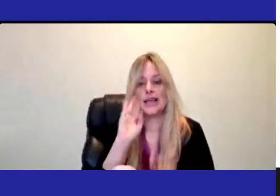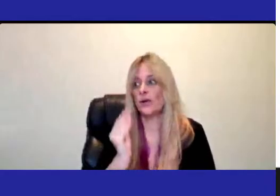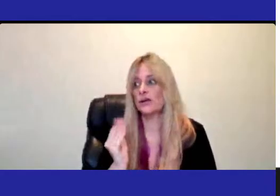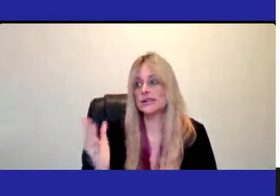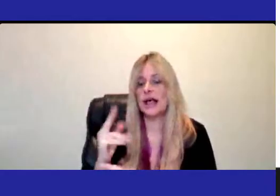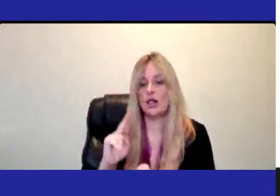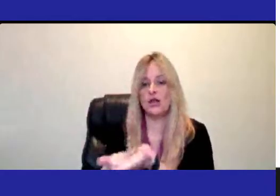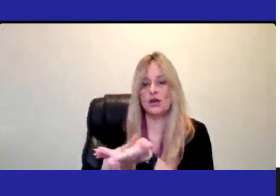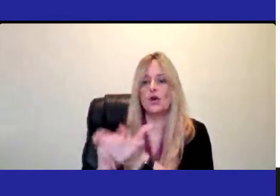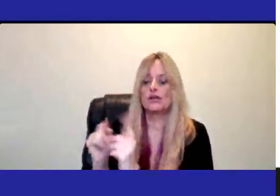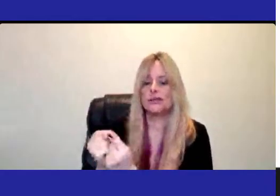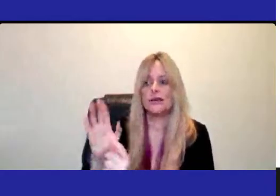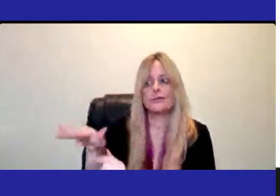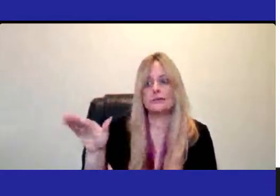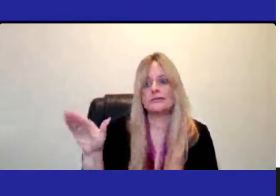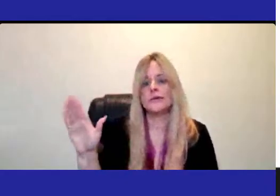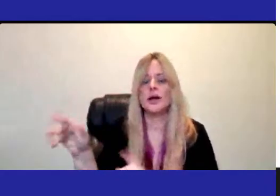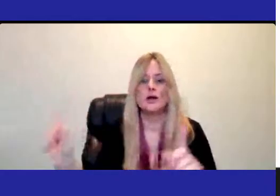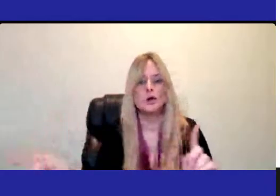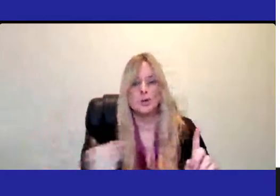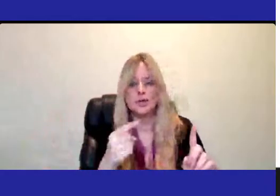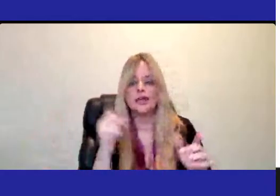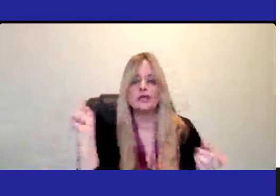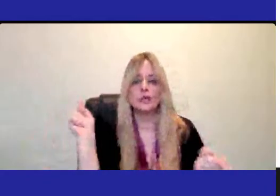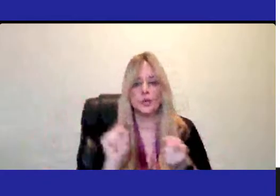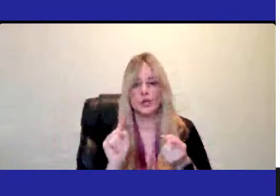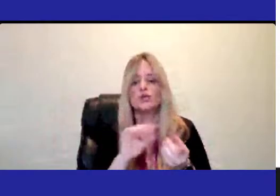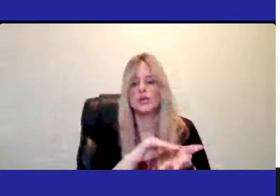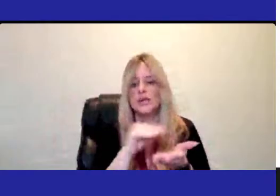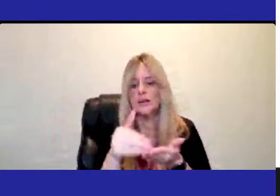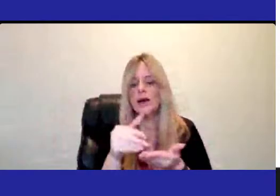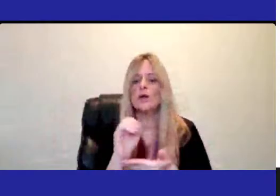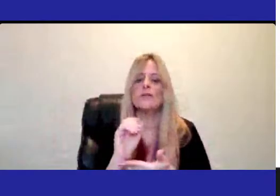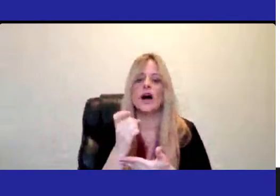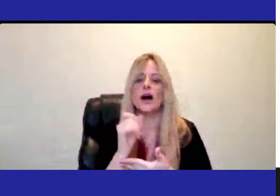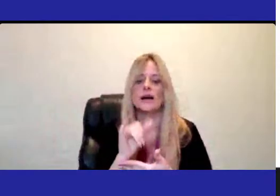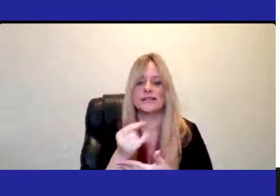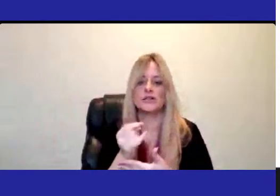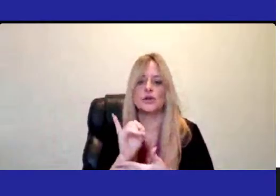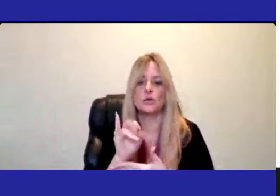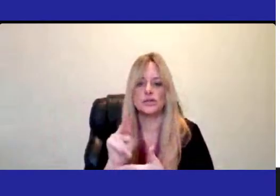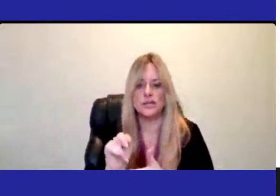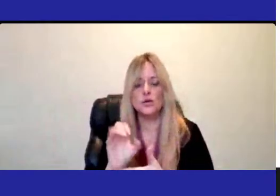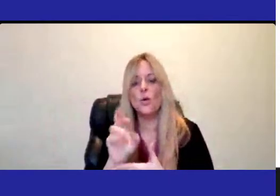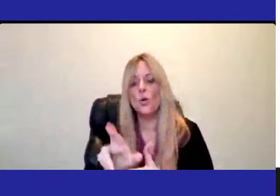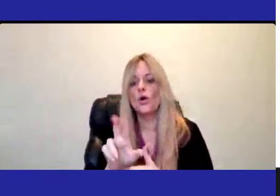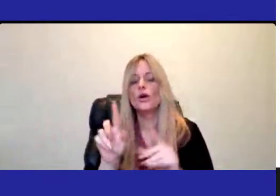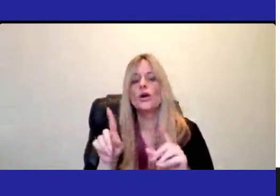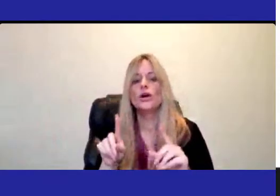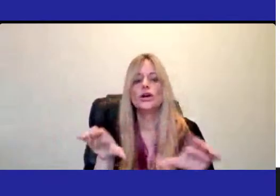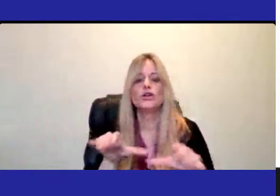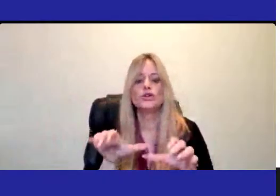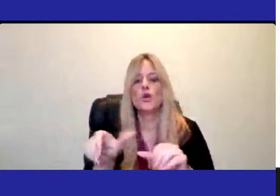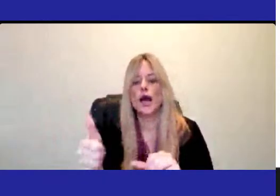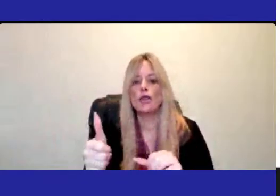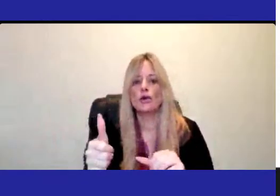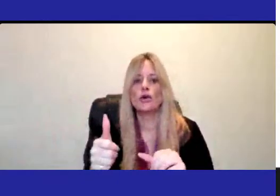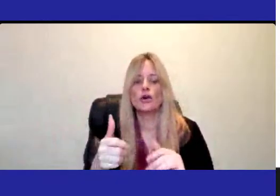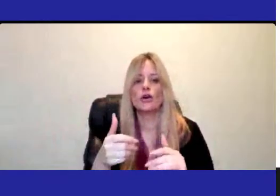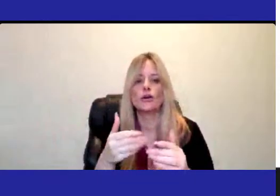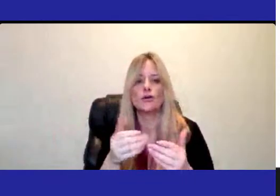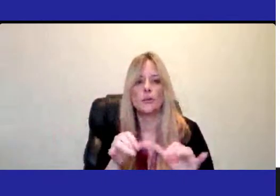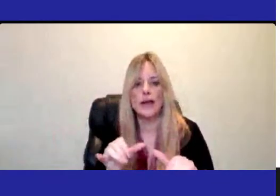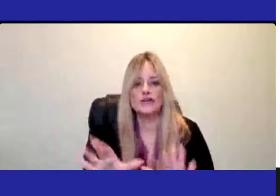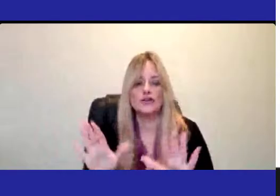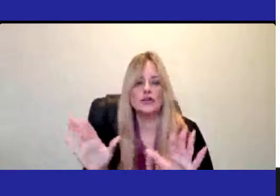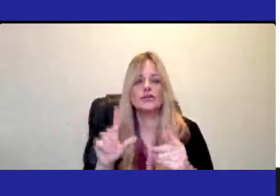that they need to reduce the amount of oxytocin or do some other resuscitative measures to